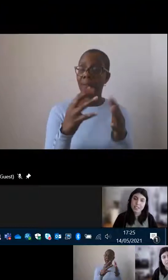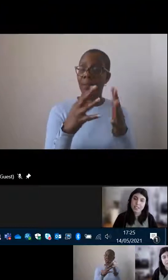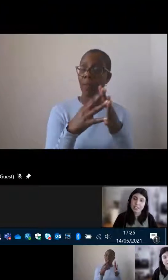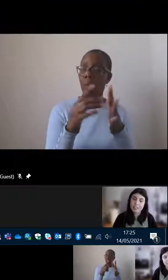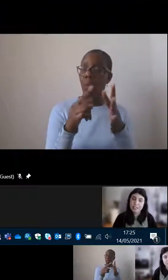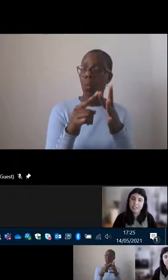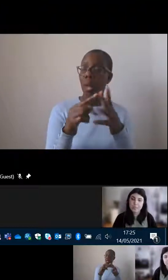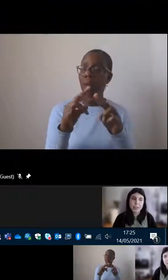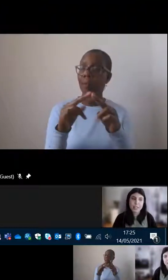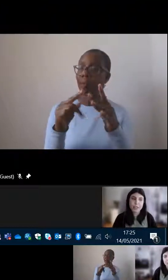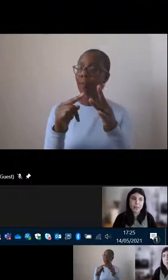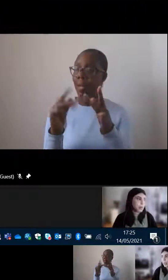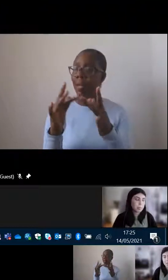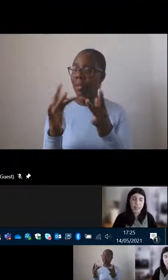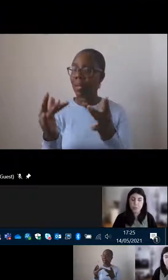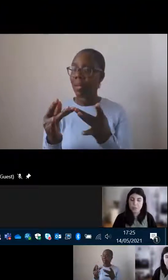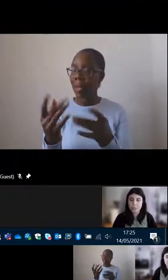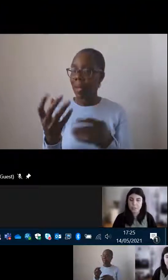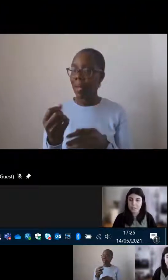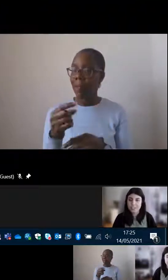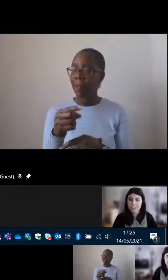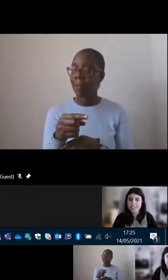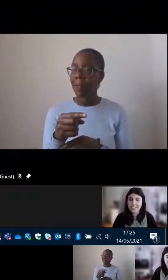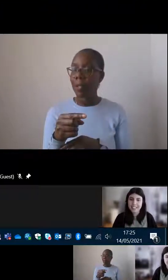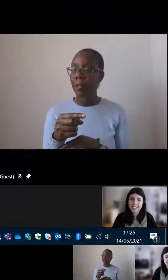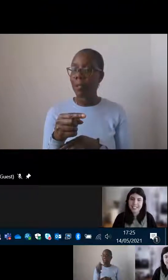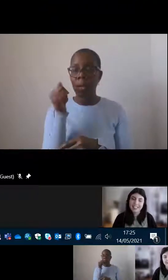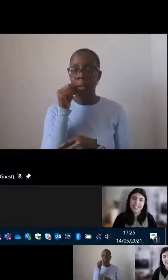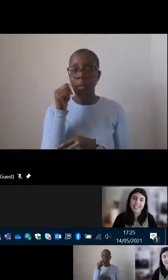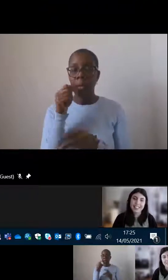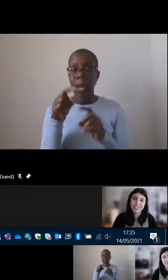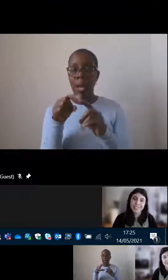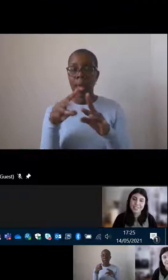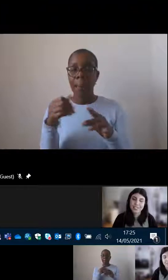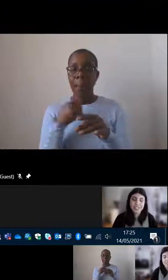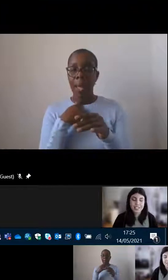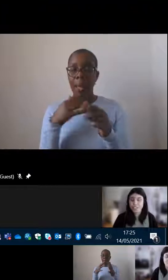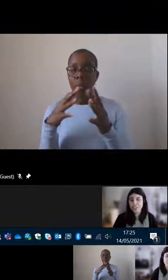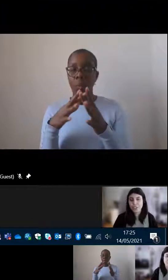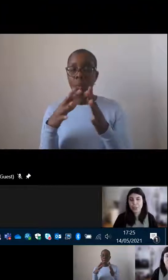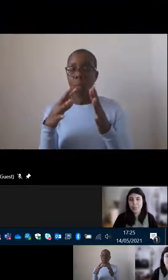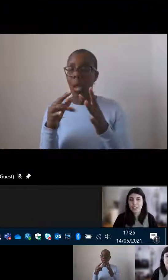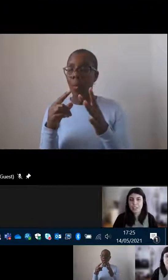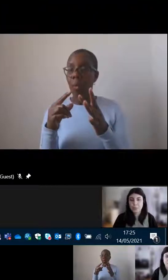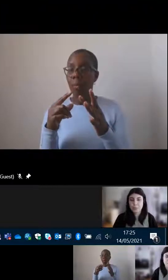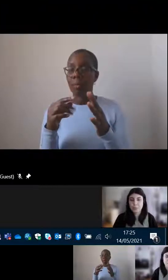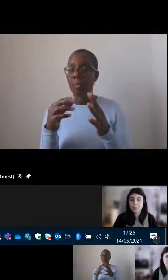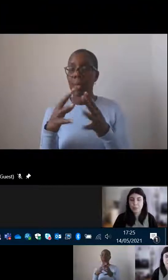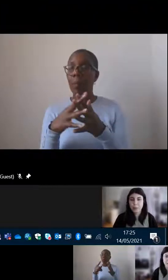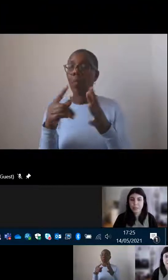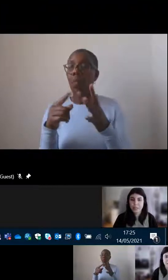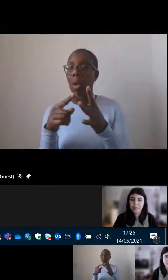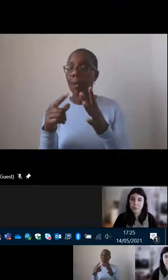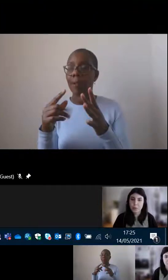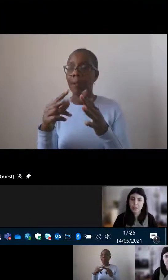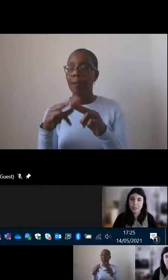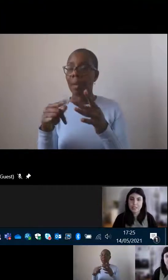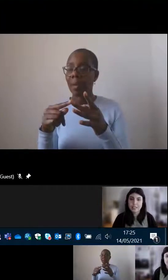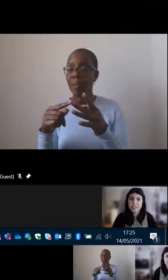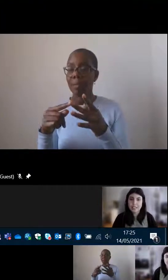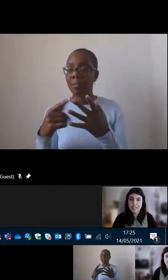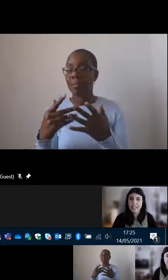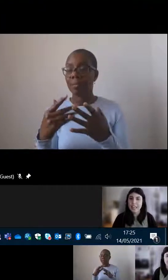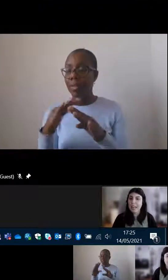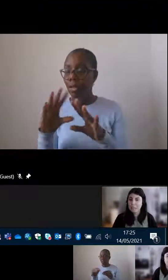if your internet is playing up, I know mine was earlier on today, you can go in there and use for their Wi-Fi as